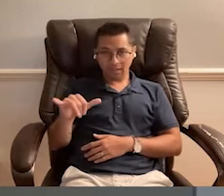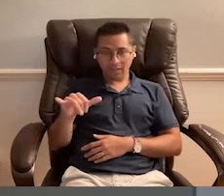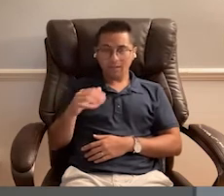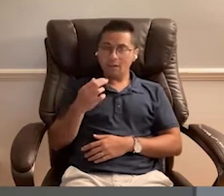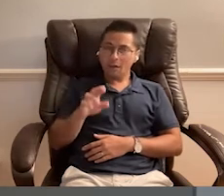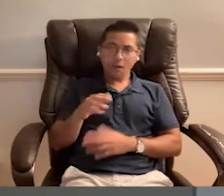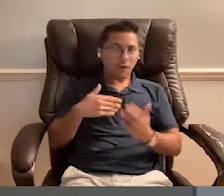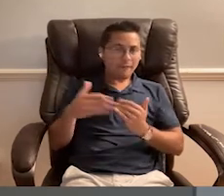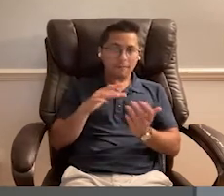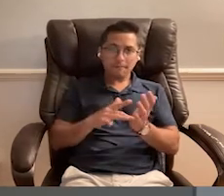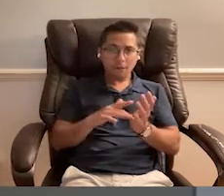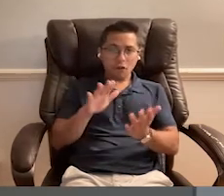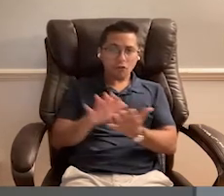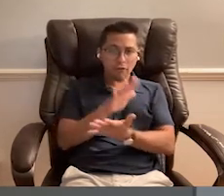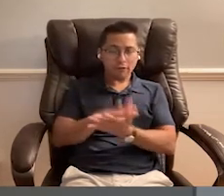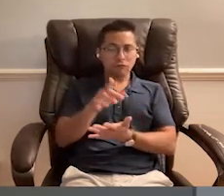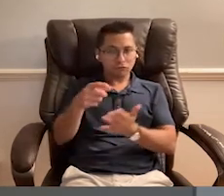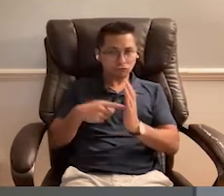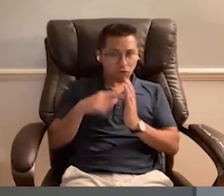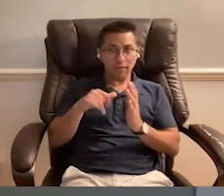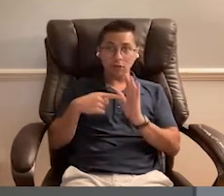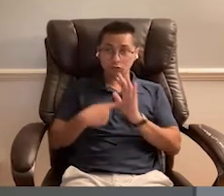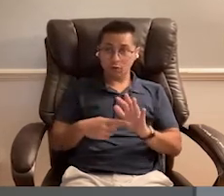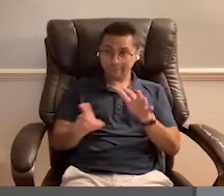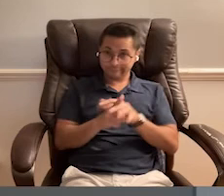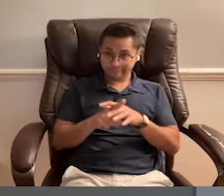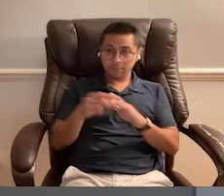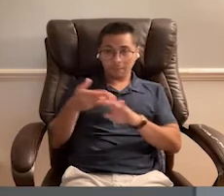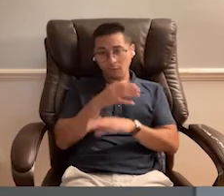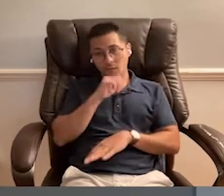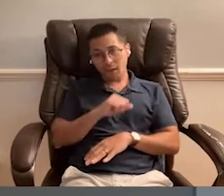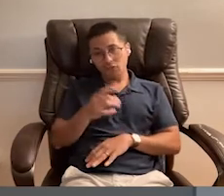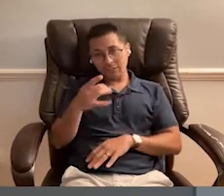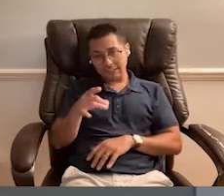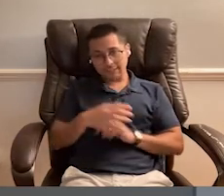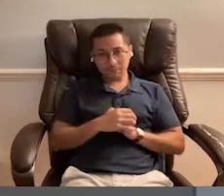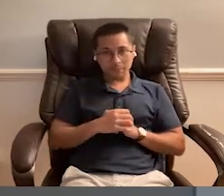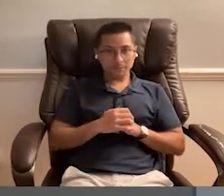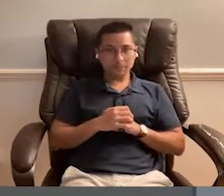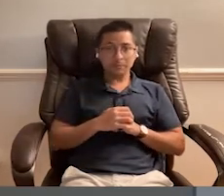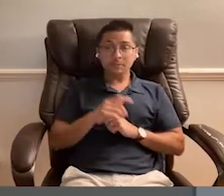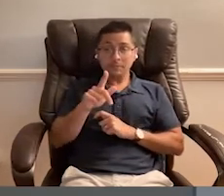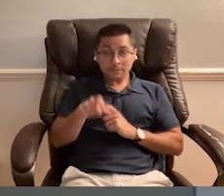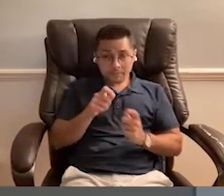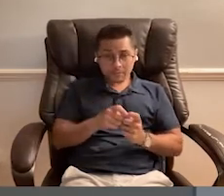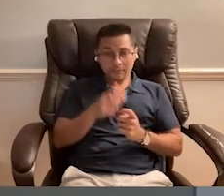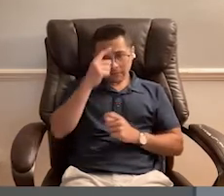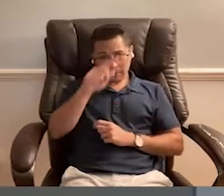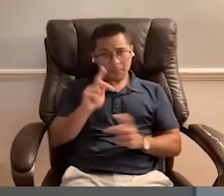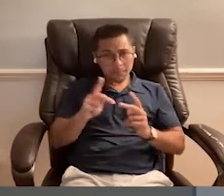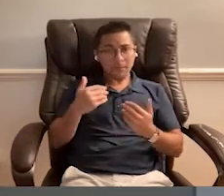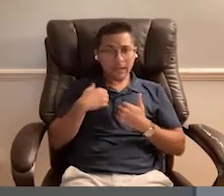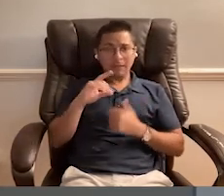doctor, a doctor of osteopathy, or whatever medical record you can give us that show the manifestation of this diagnosis prior to the age of